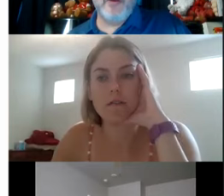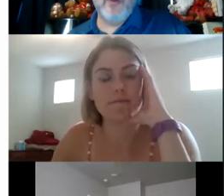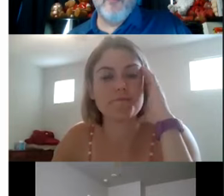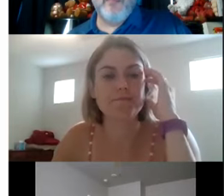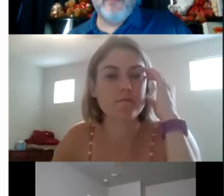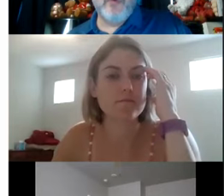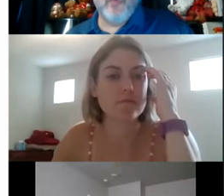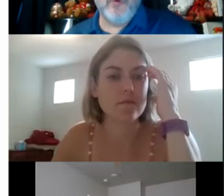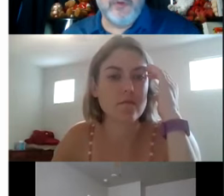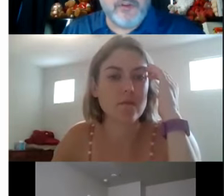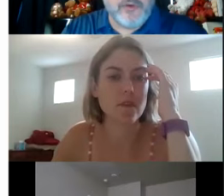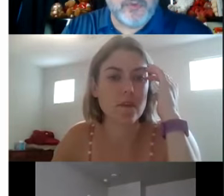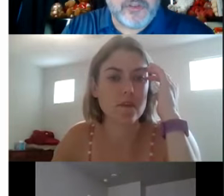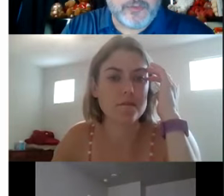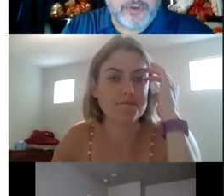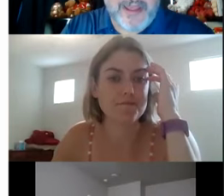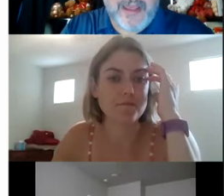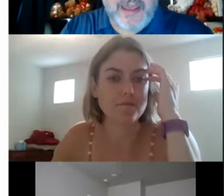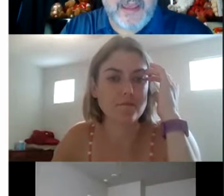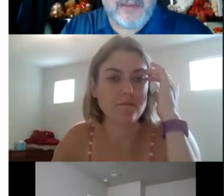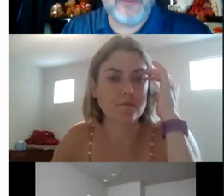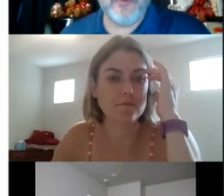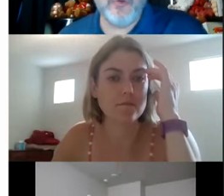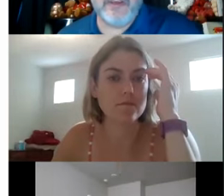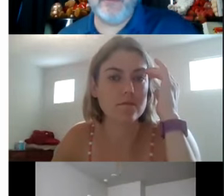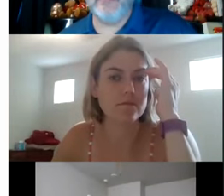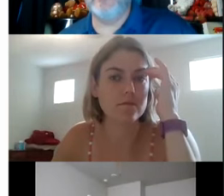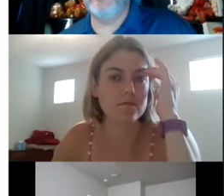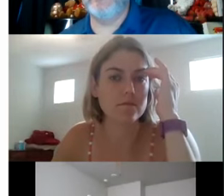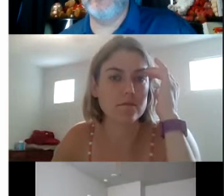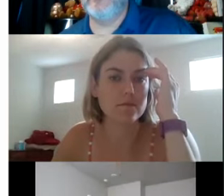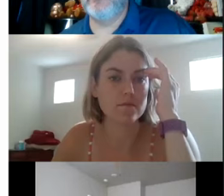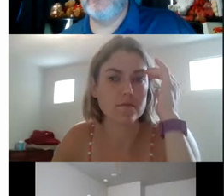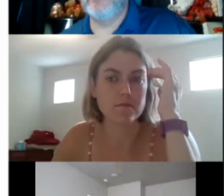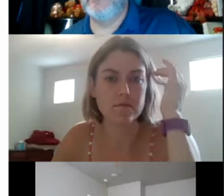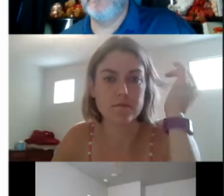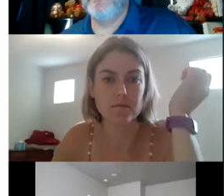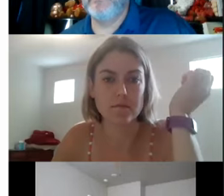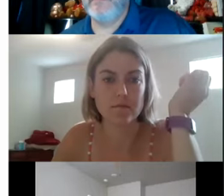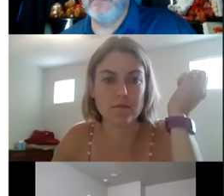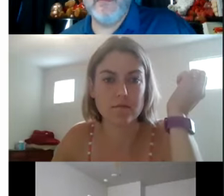CGA? No. So what we'll do is we'll just put AA2 in here. Oh, and that's way too big.